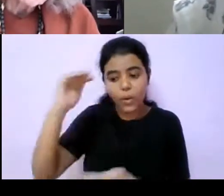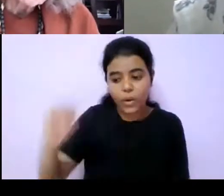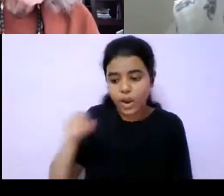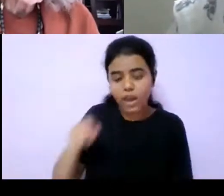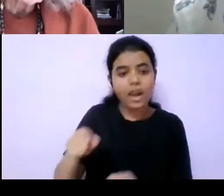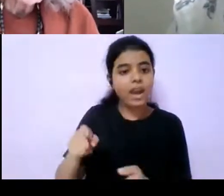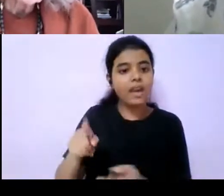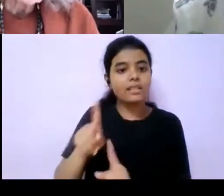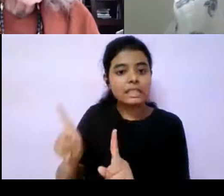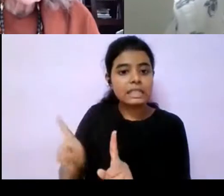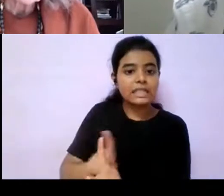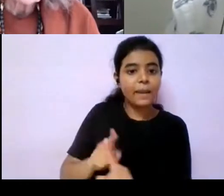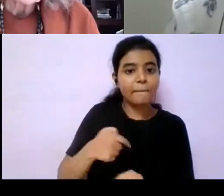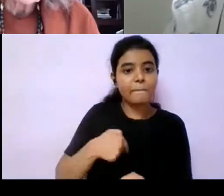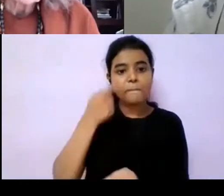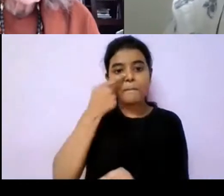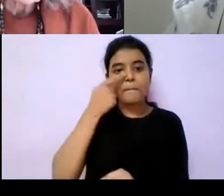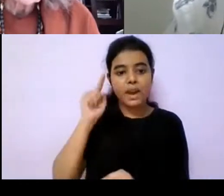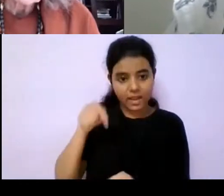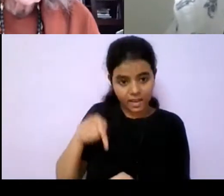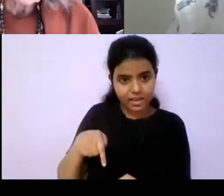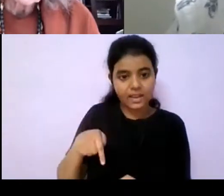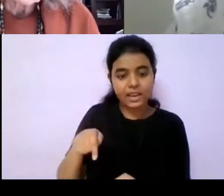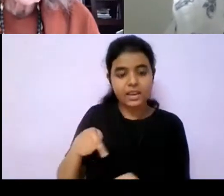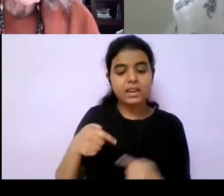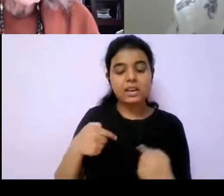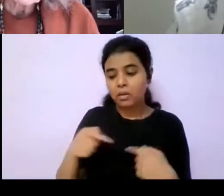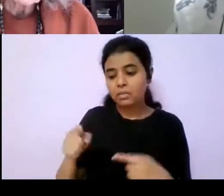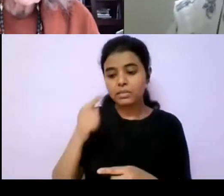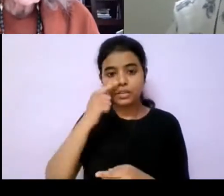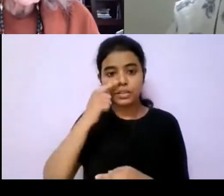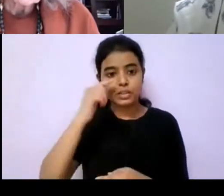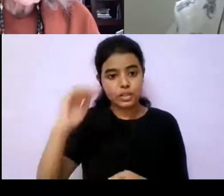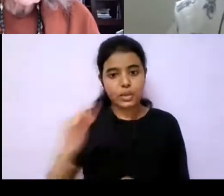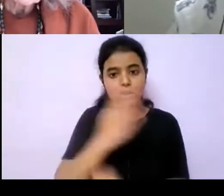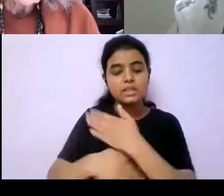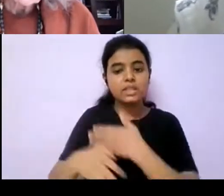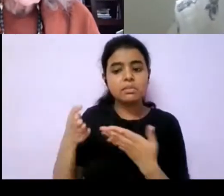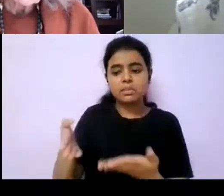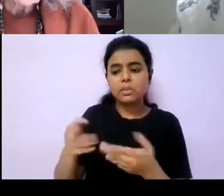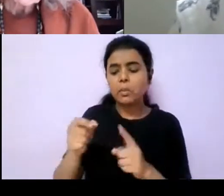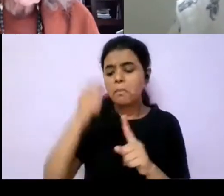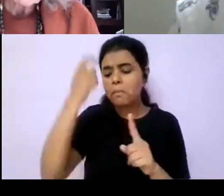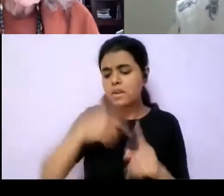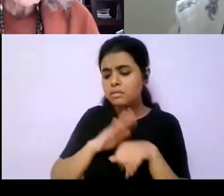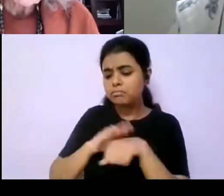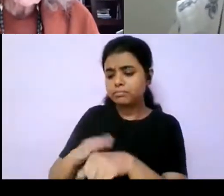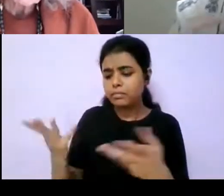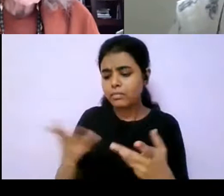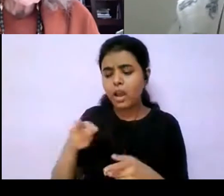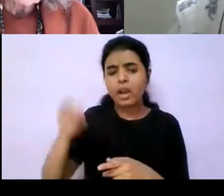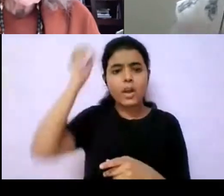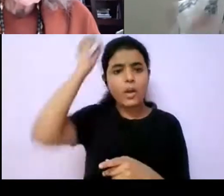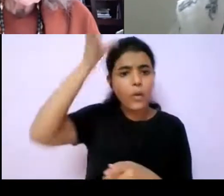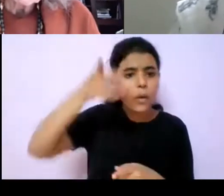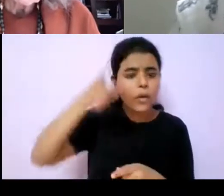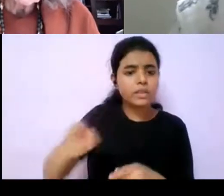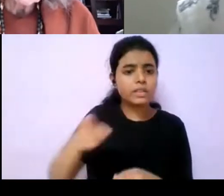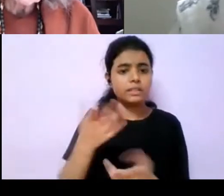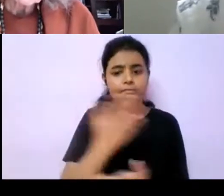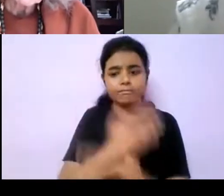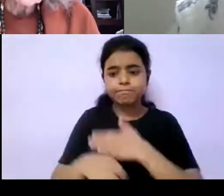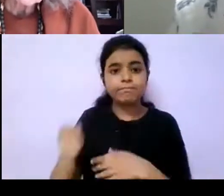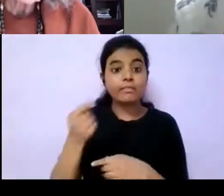Disabled Minds, which provides a theoretical as well as a personal discussion of cognitive disability from a philosopher and a